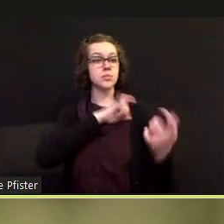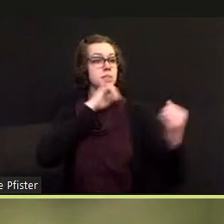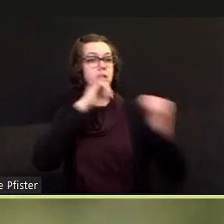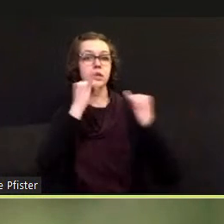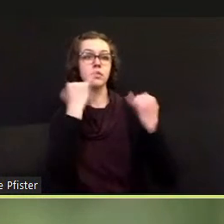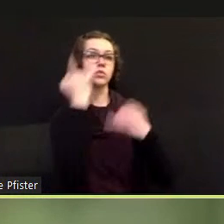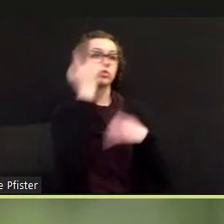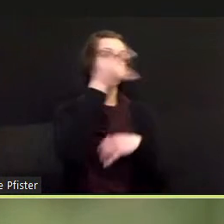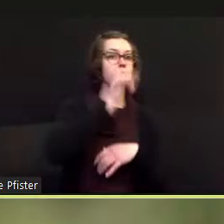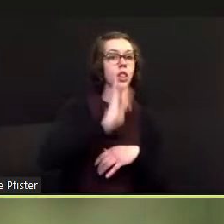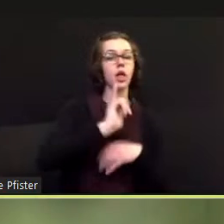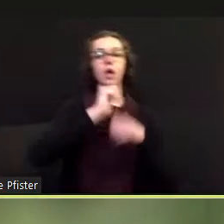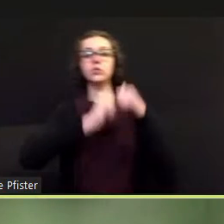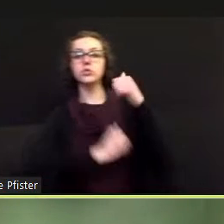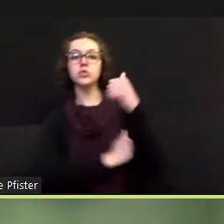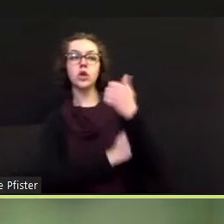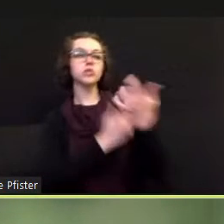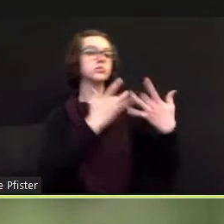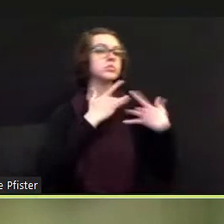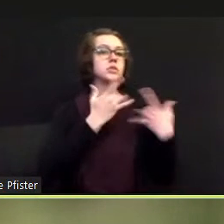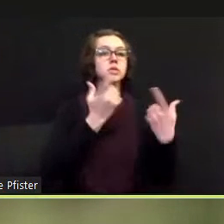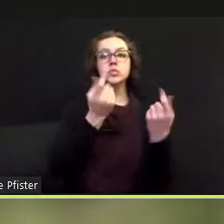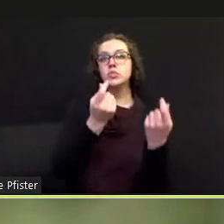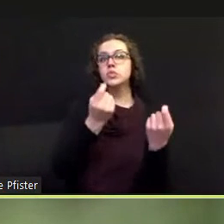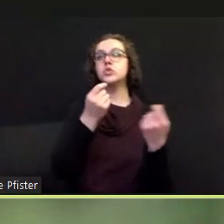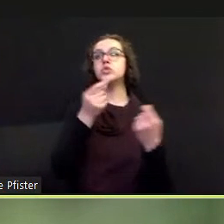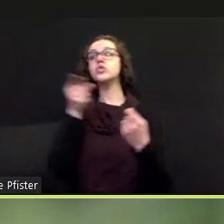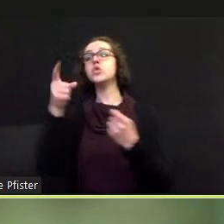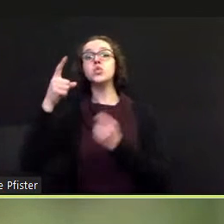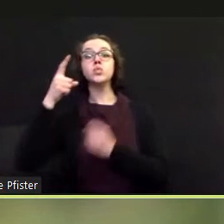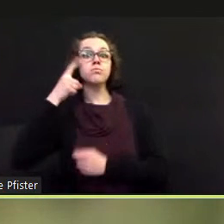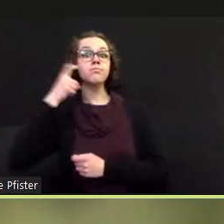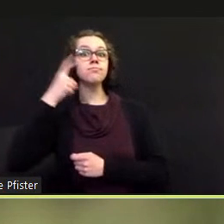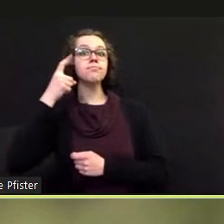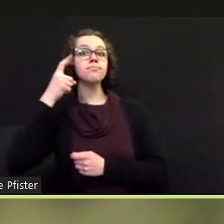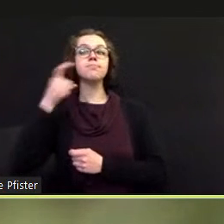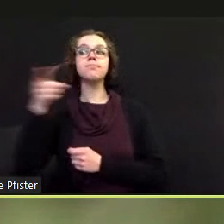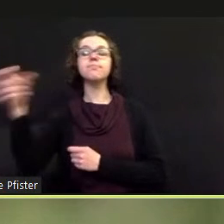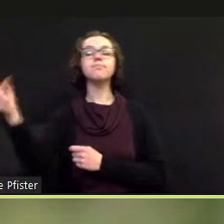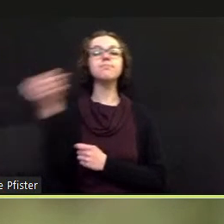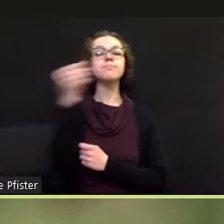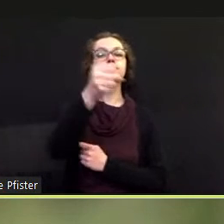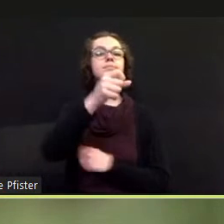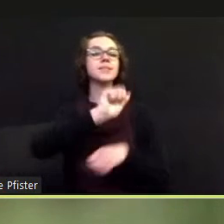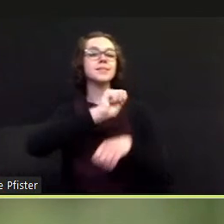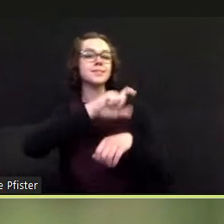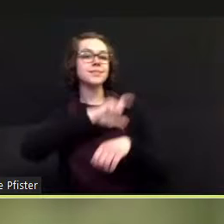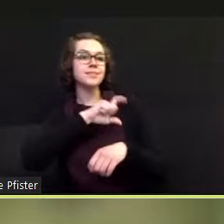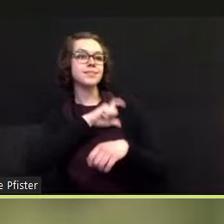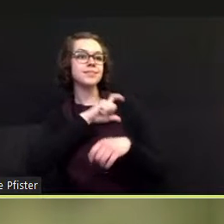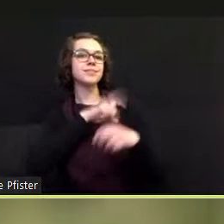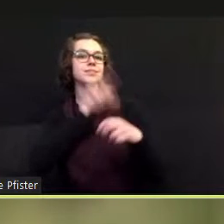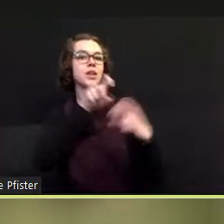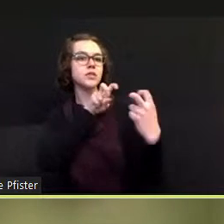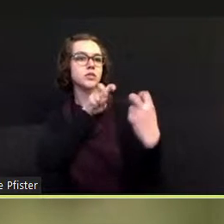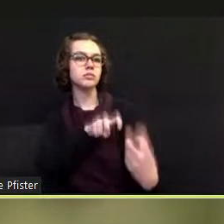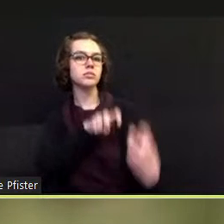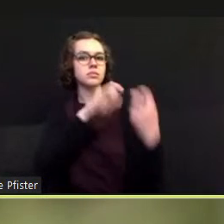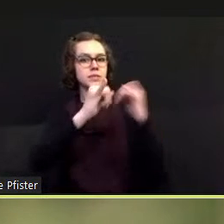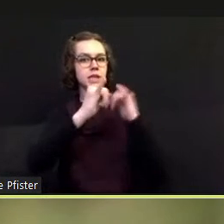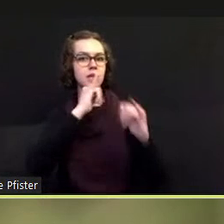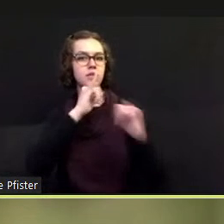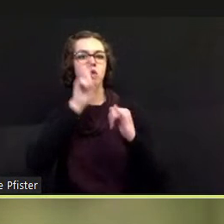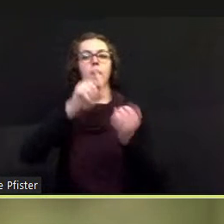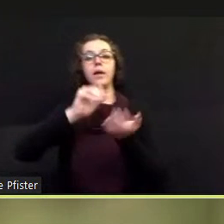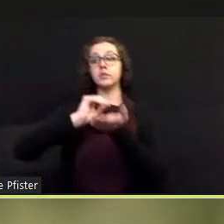know that you go to a station because you're a suspect to give a statement. You have to go through this waiver process first, and then